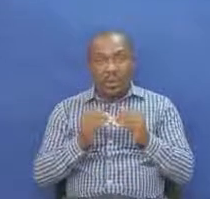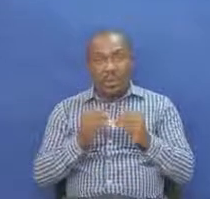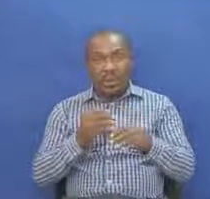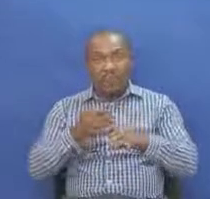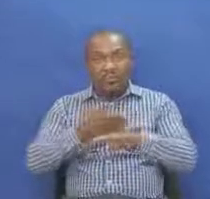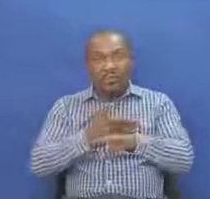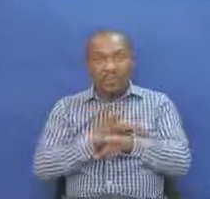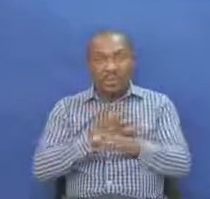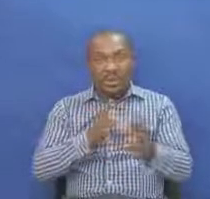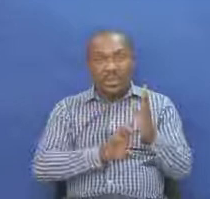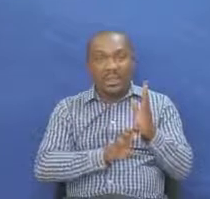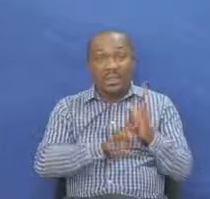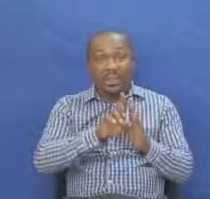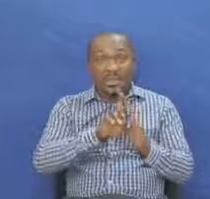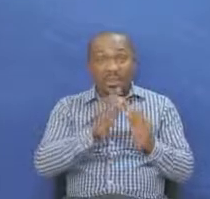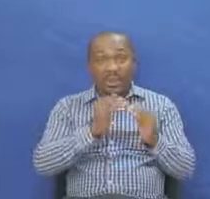is higher